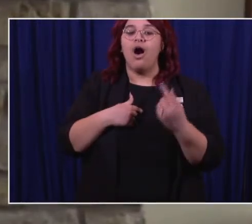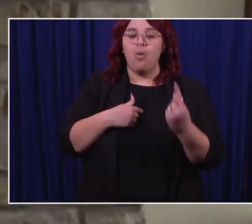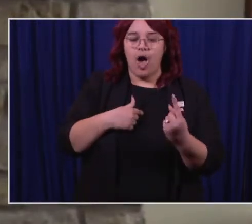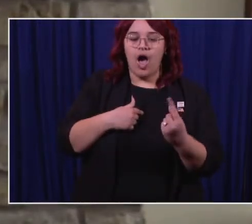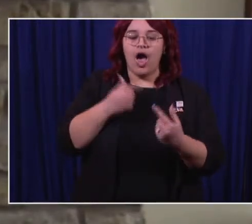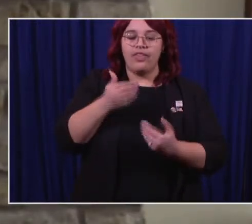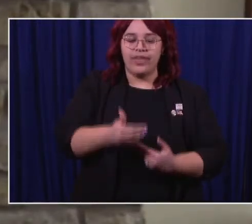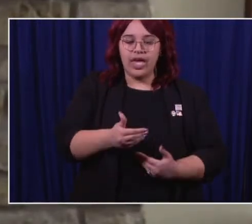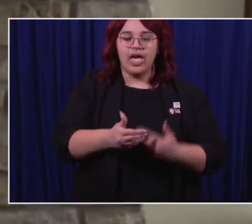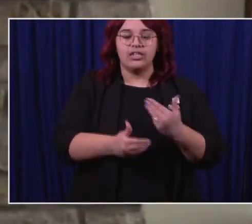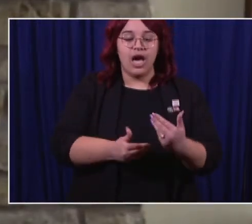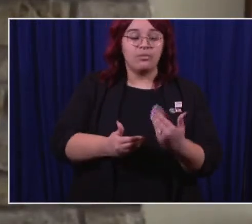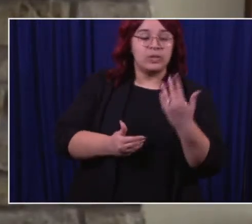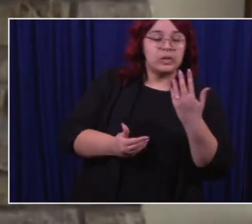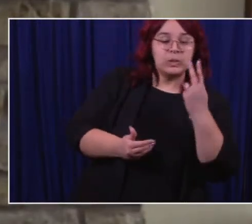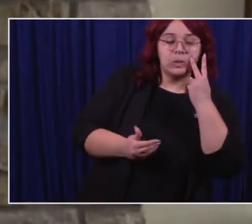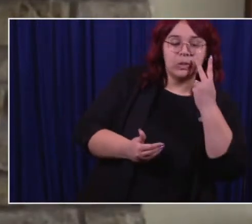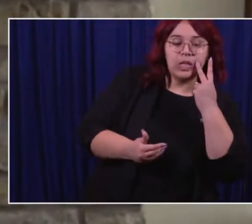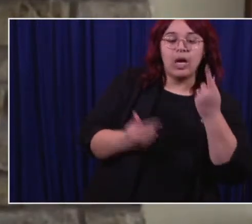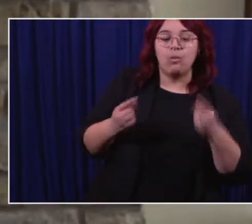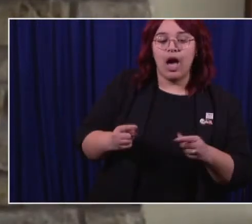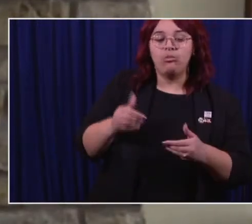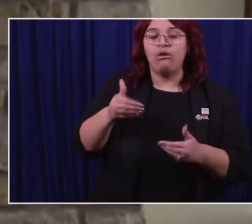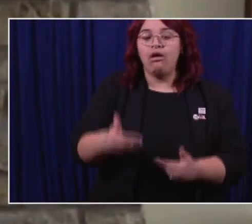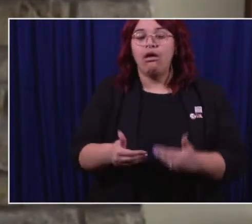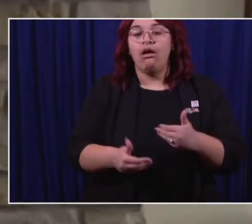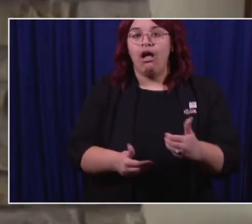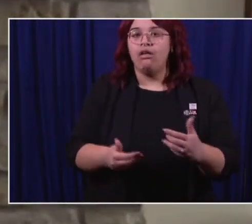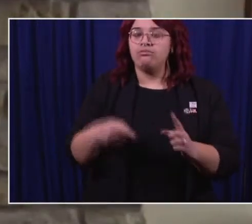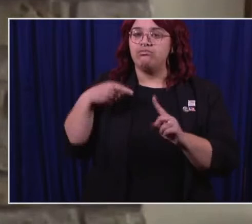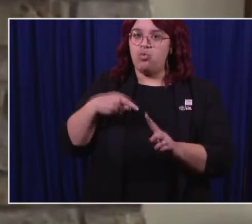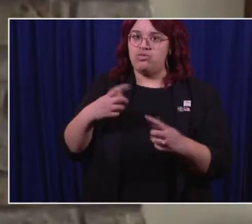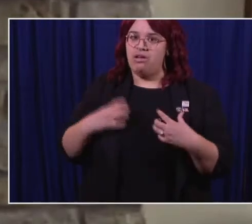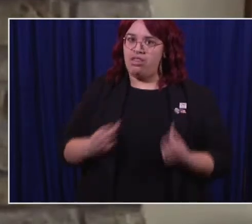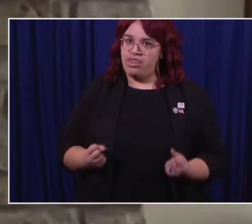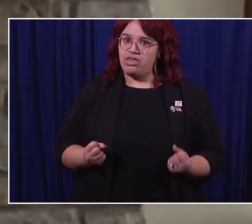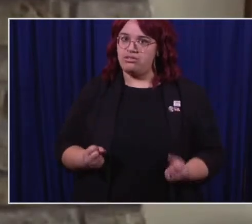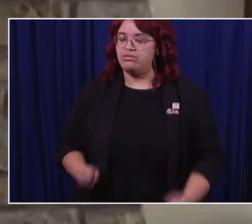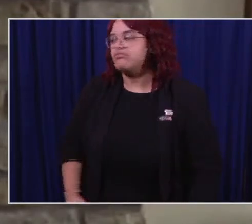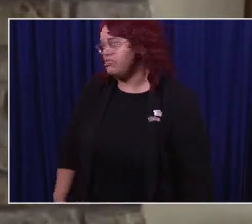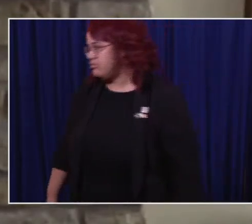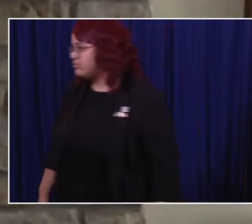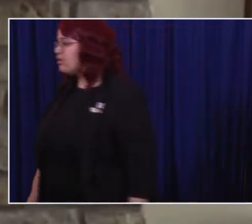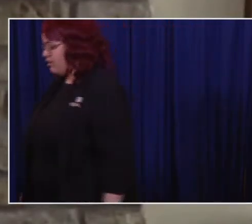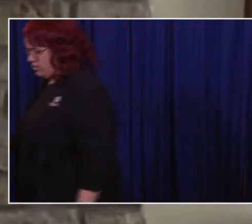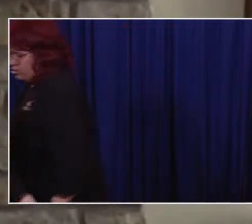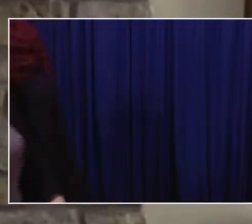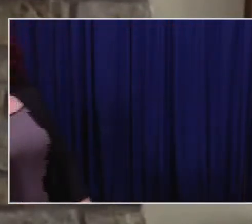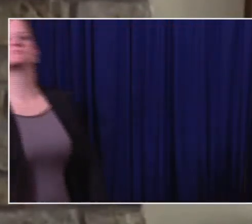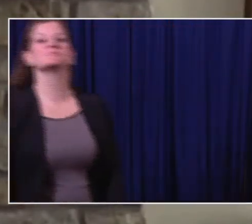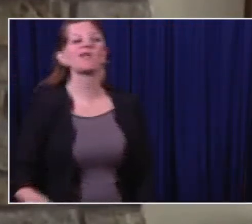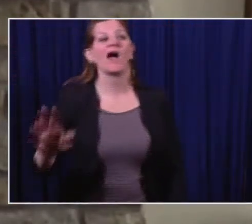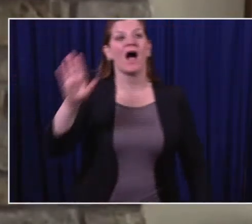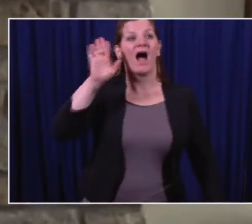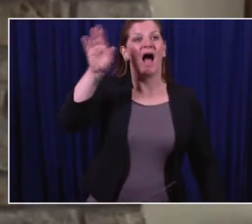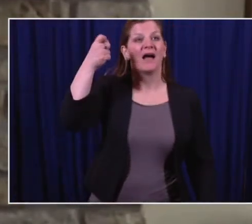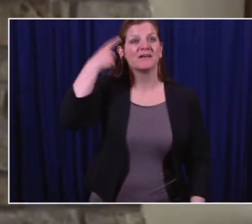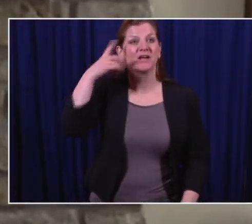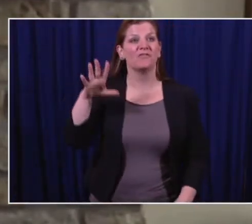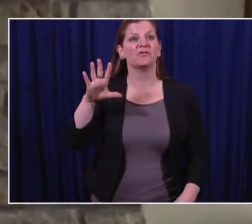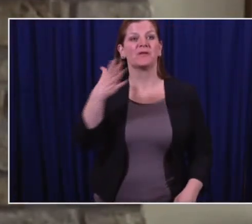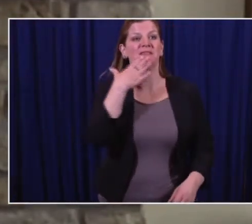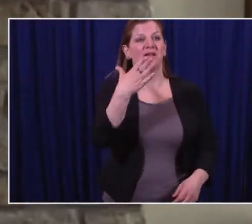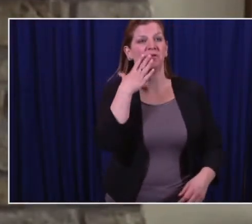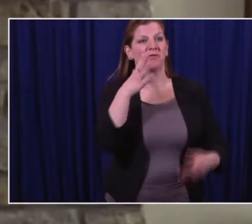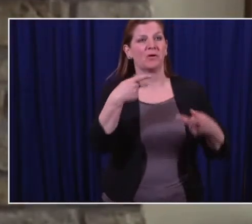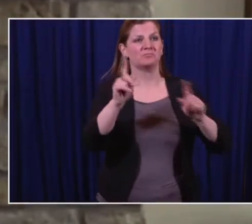Next question is from Adrian Robbins at WCMH in Columbus. Governor DeWine, thank you for doing this today. Several leaders